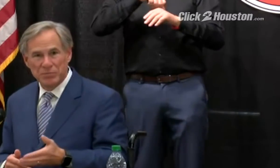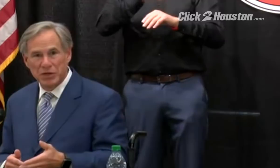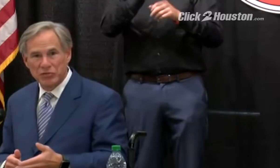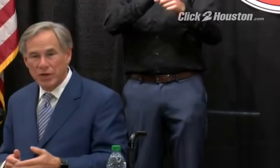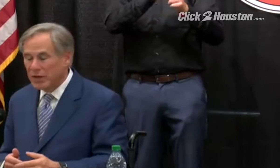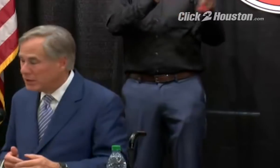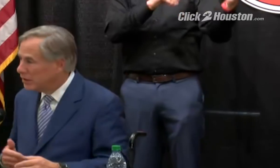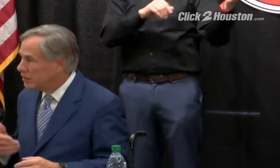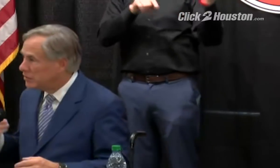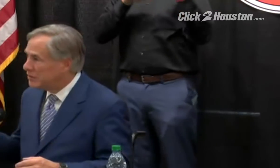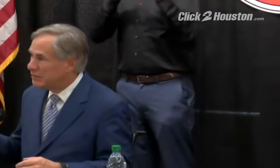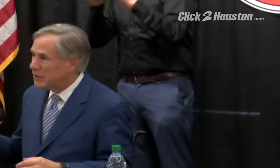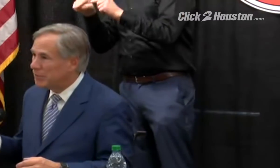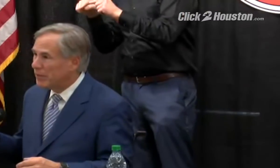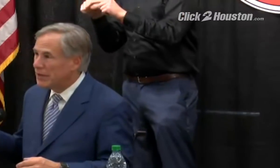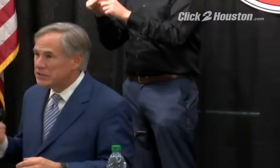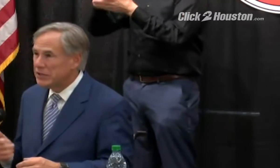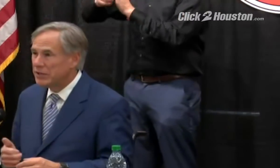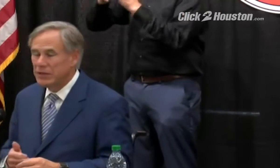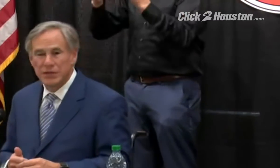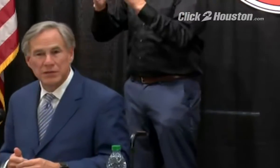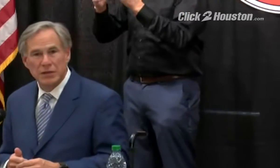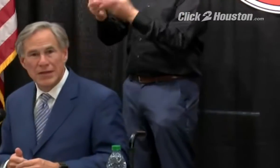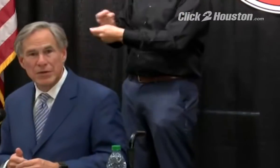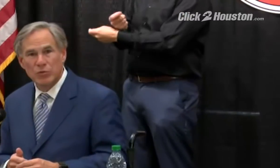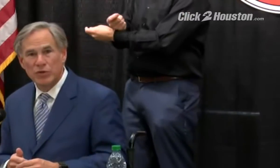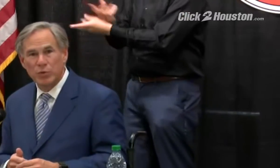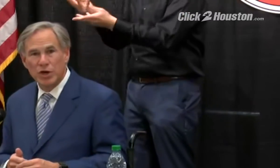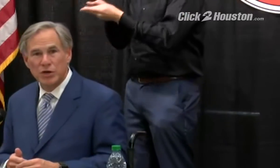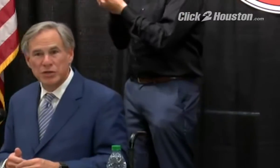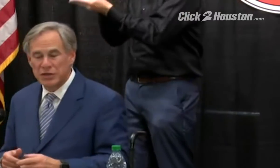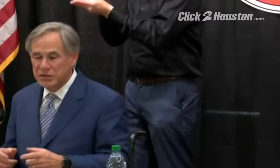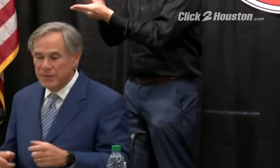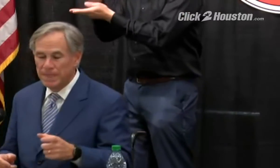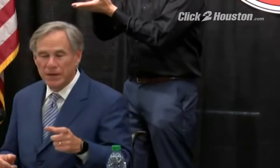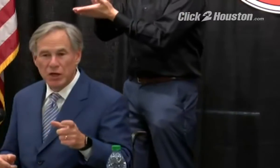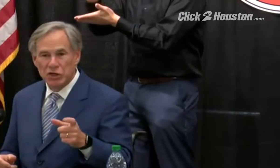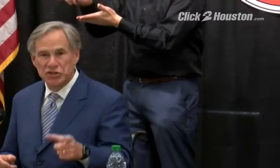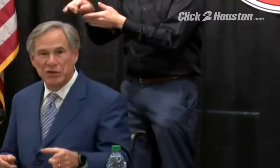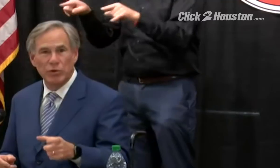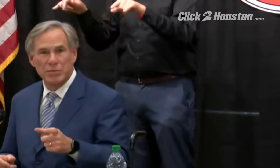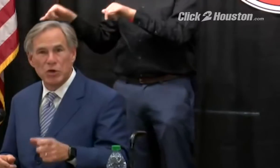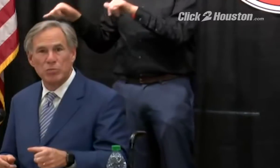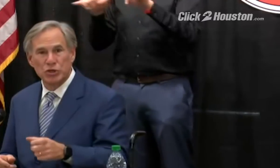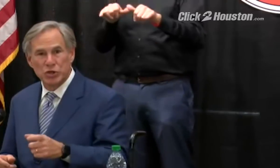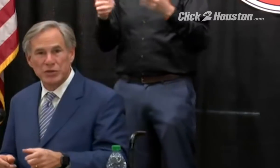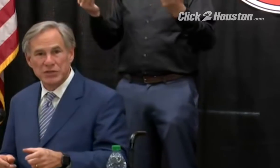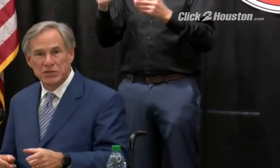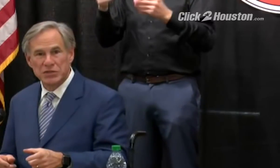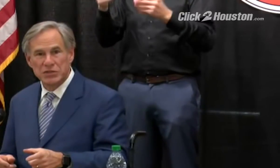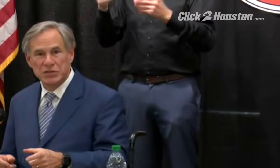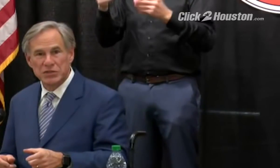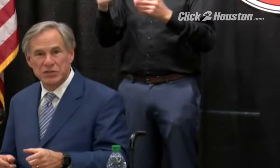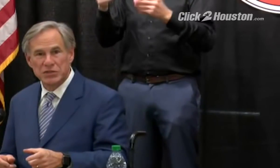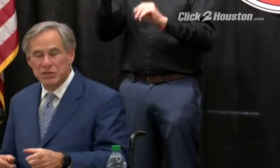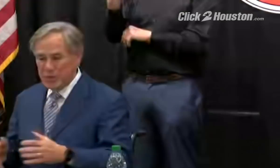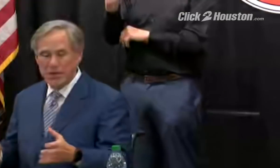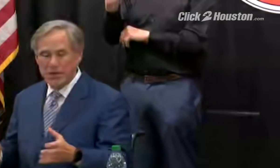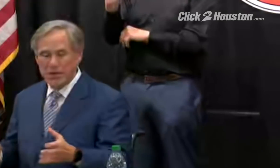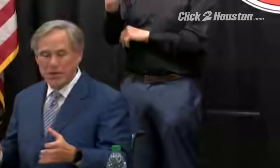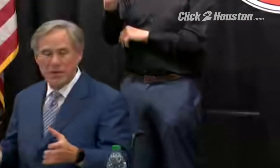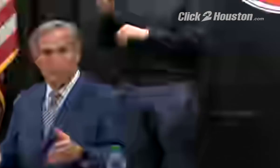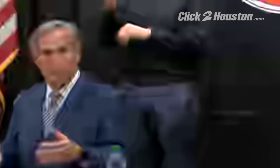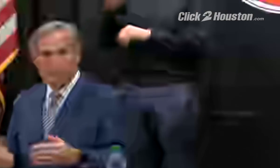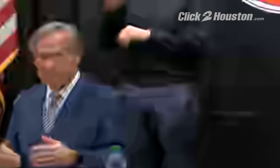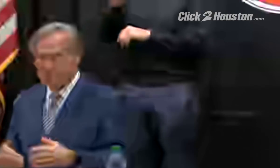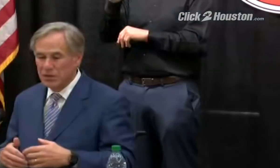this therapeutic drug. The same thing applies here in Lubbock with regard to these auxiliary mobile units that they